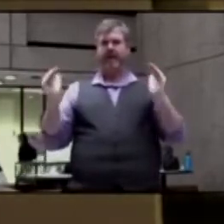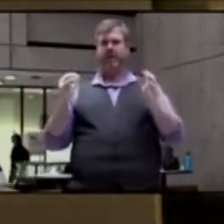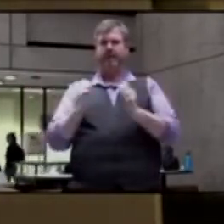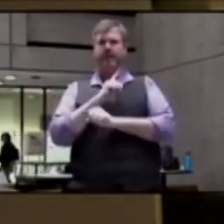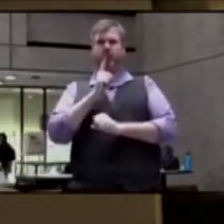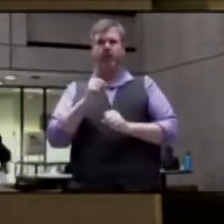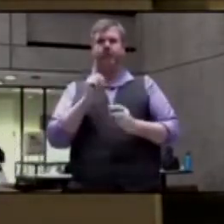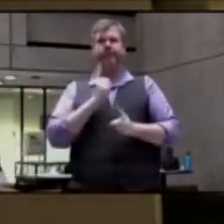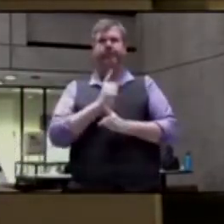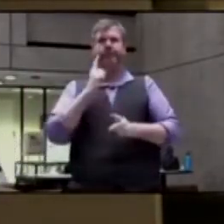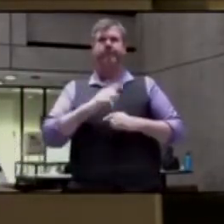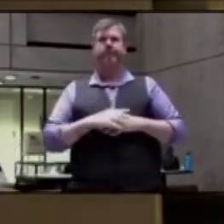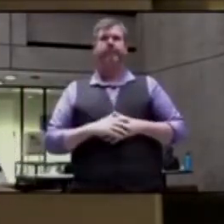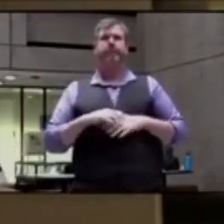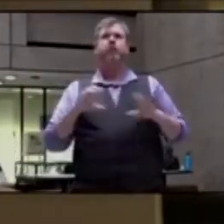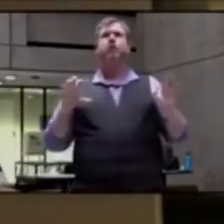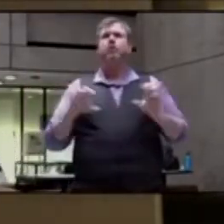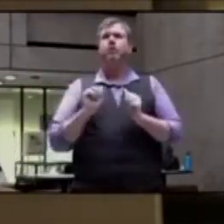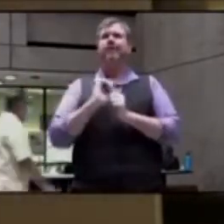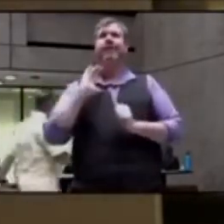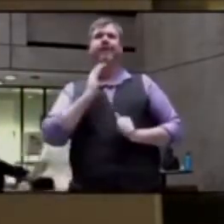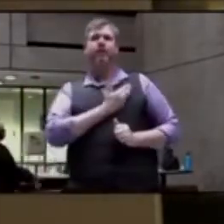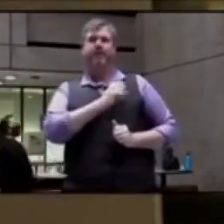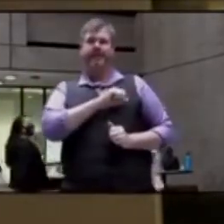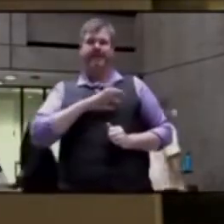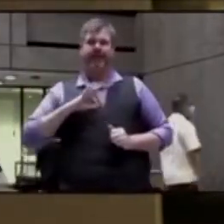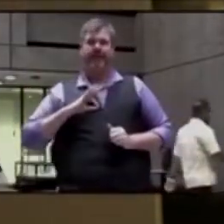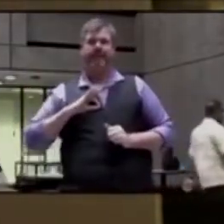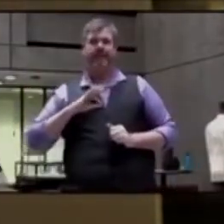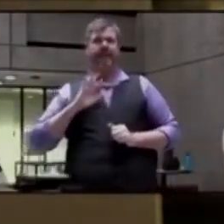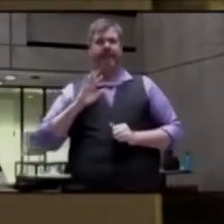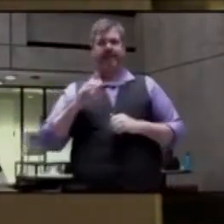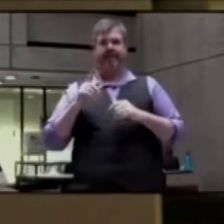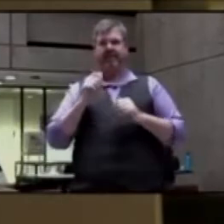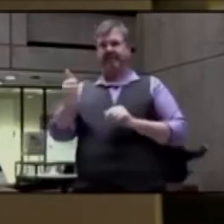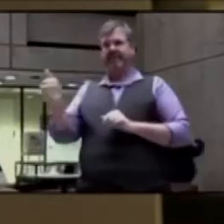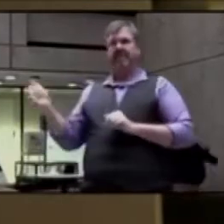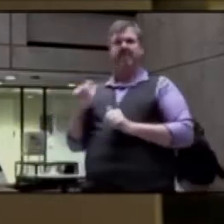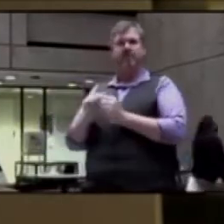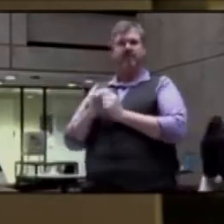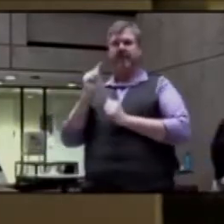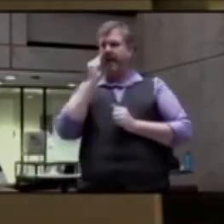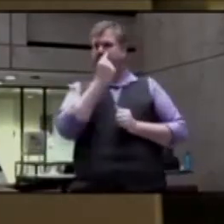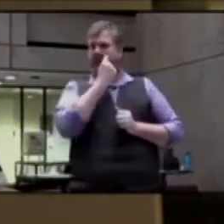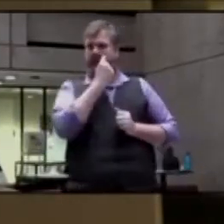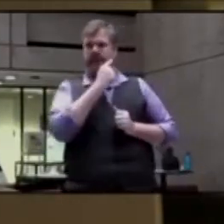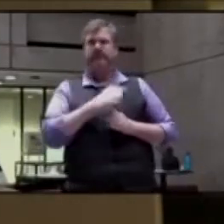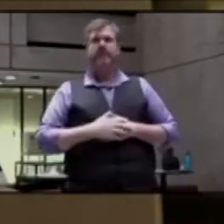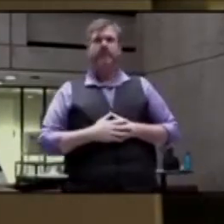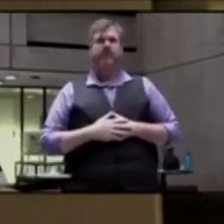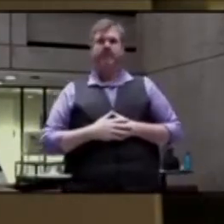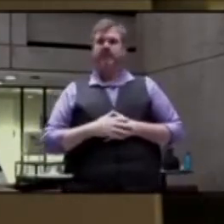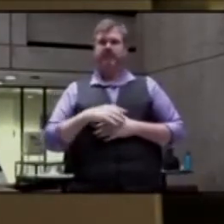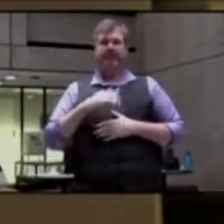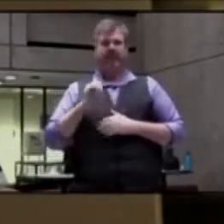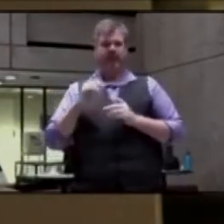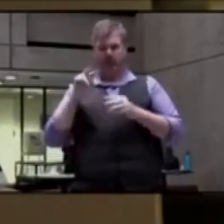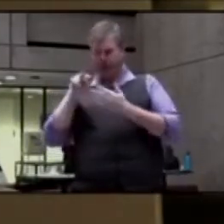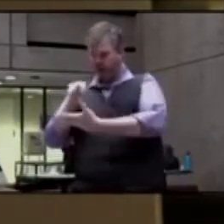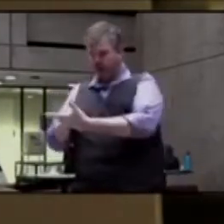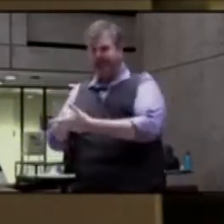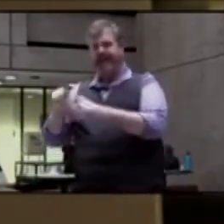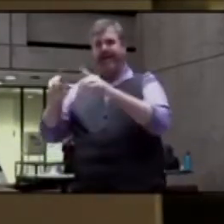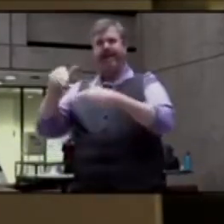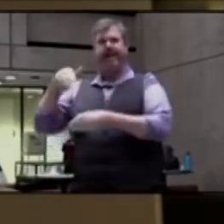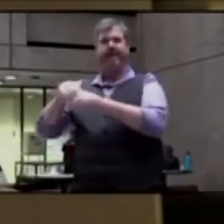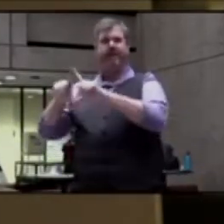our staff personally looking at every envelope. And then, it goes through multiple reviews. If the first staff member thinks